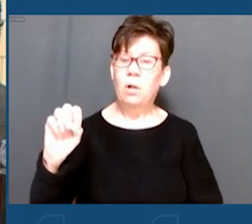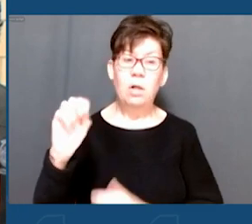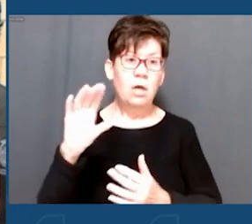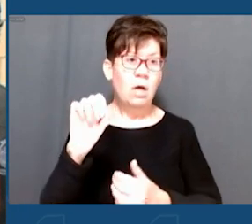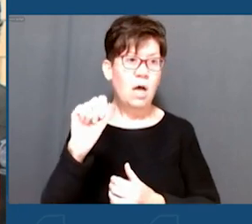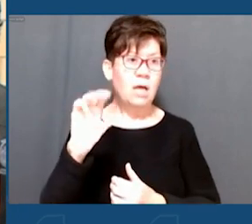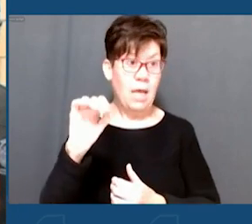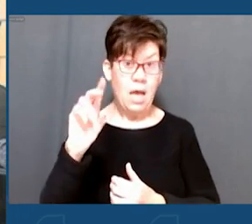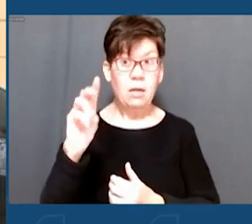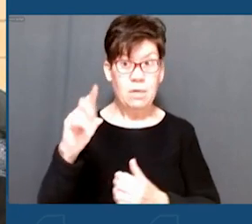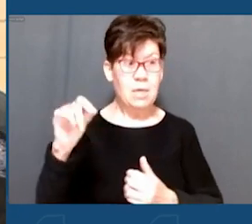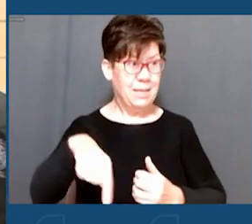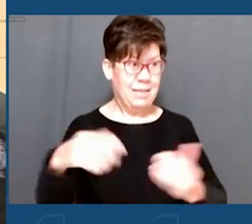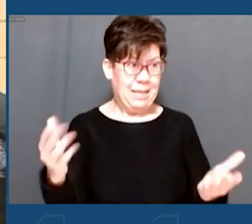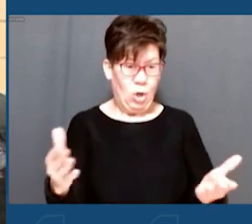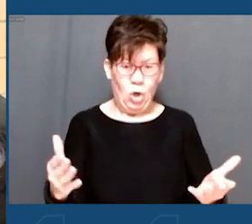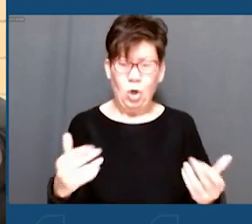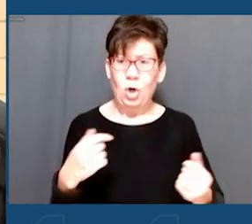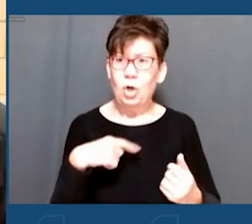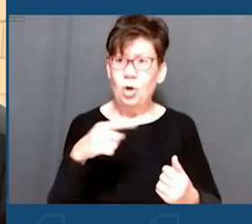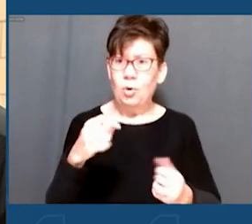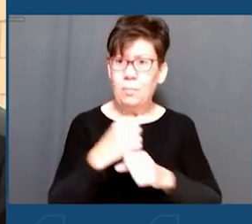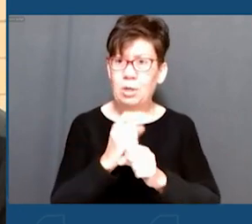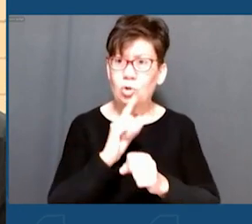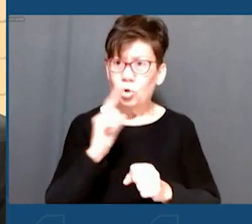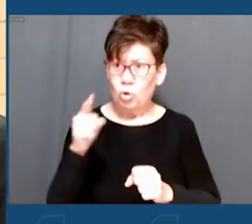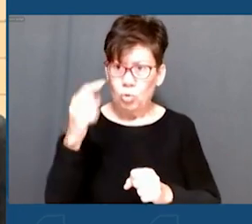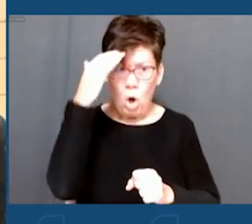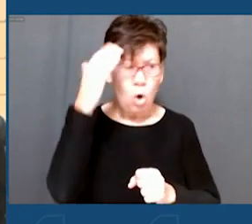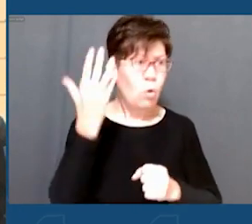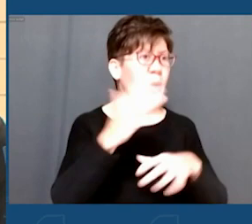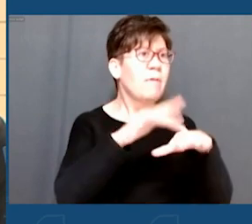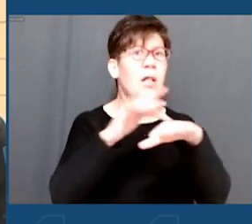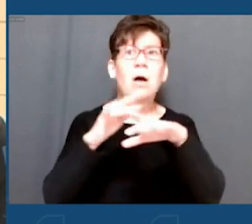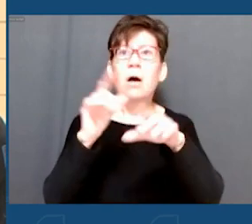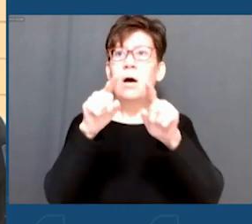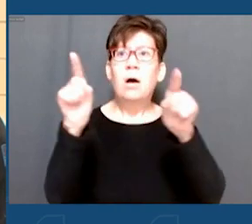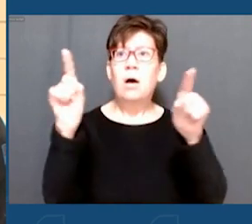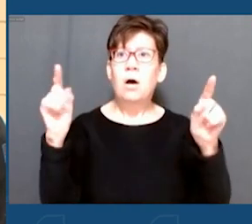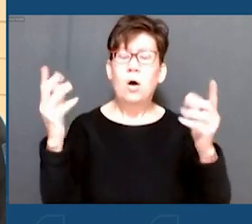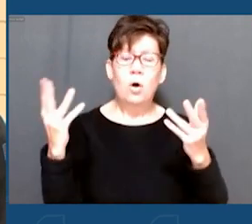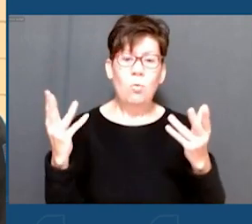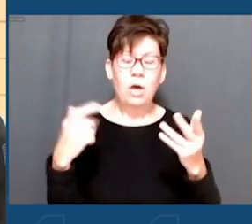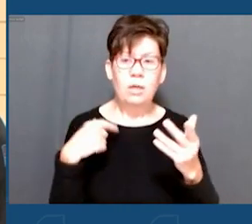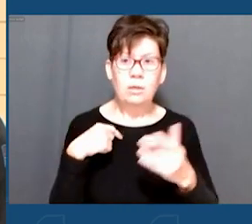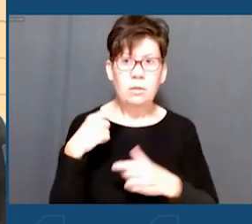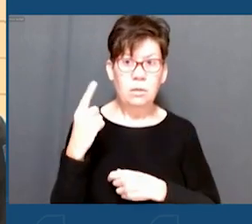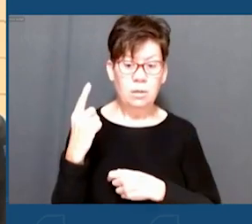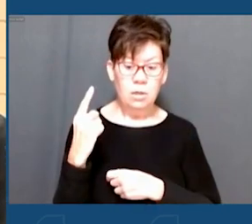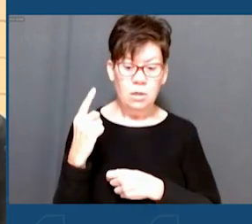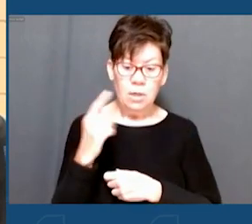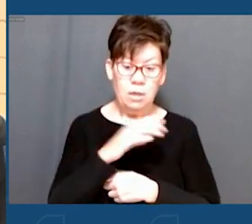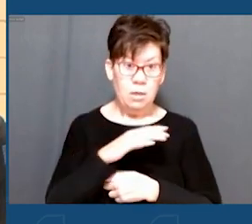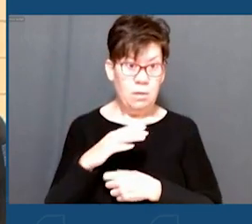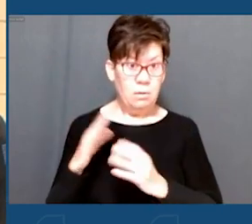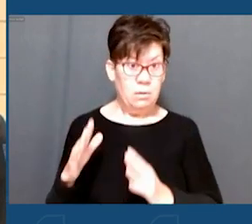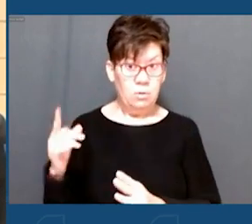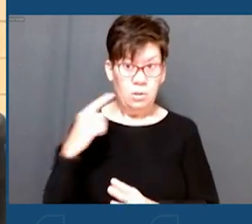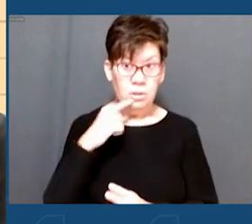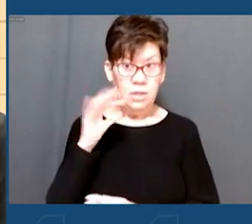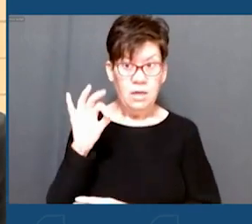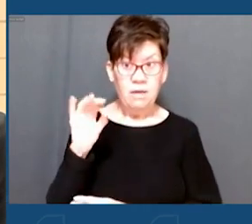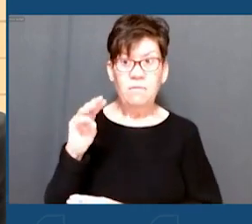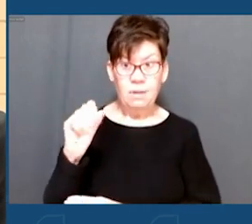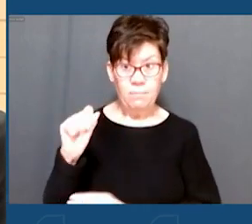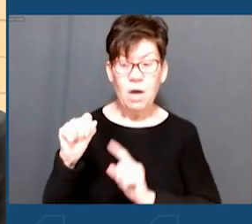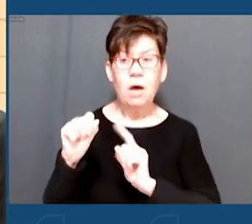know what's available. As the congressmember said, we were on the line yesterday discussing ways that FEMA could be creative, as well as the